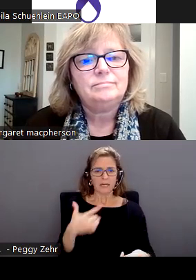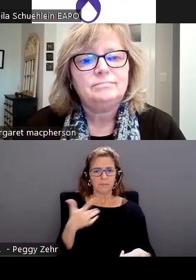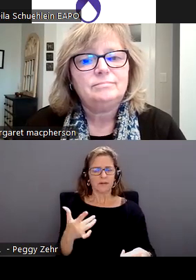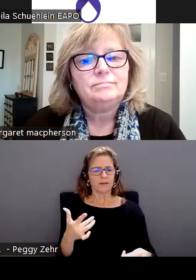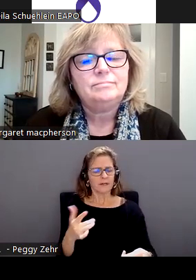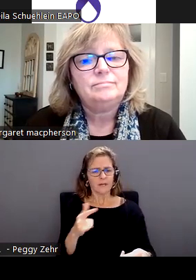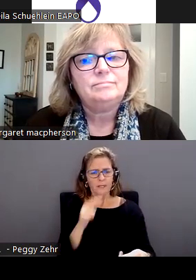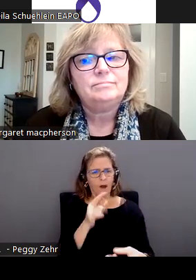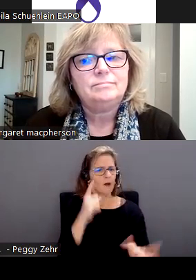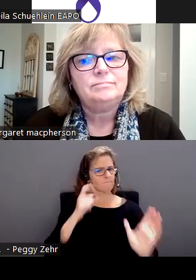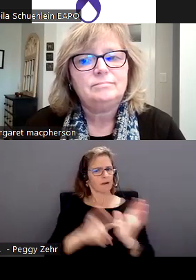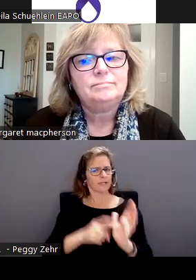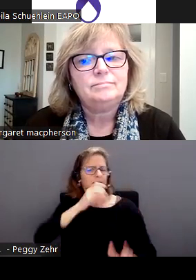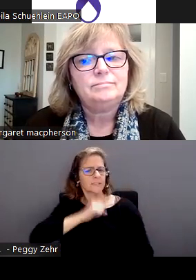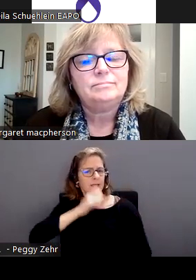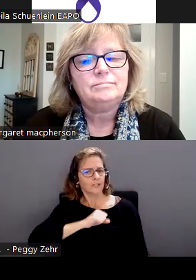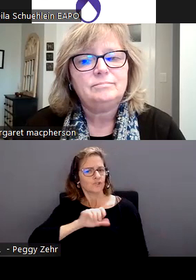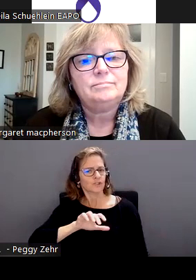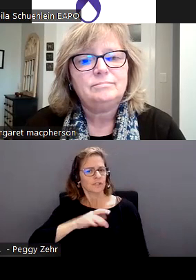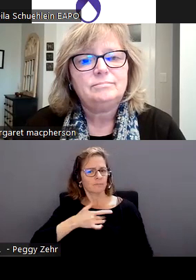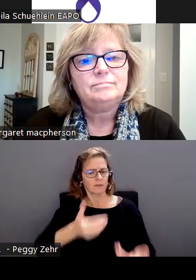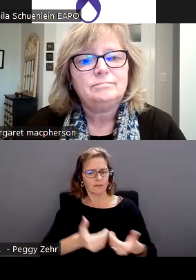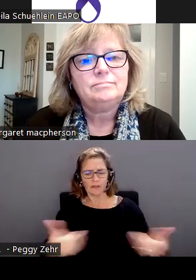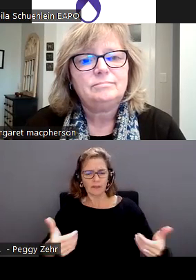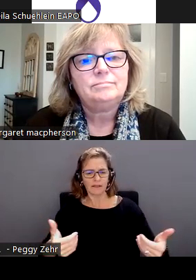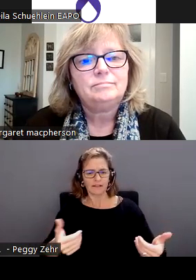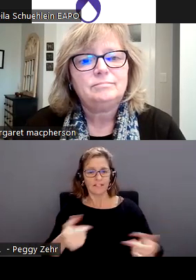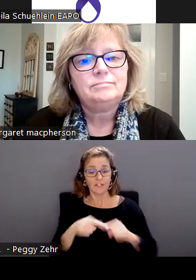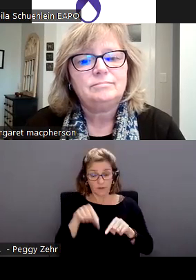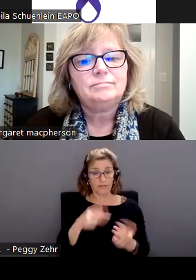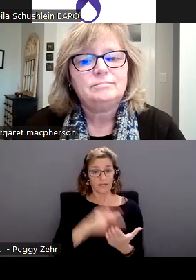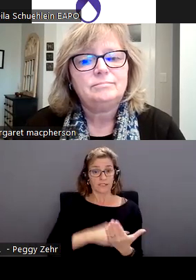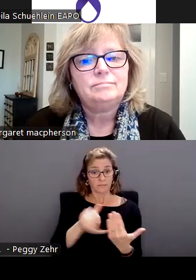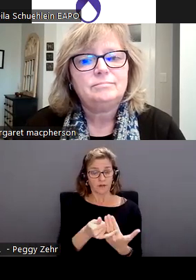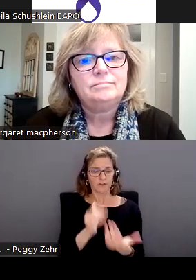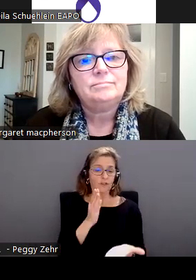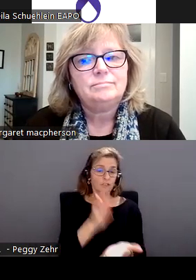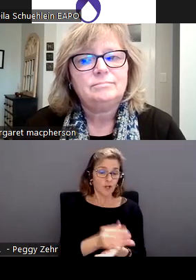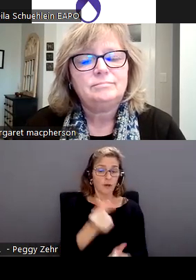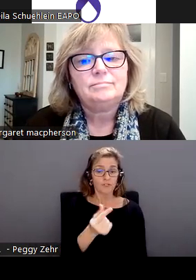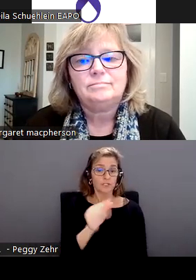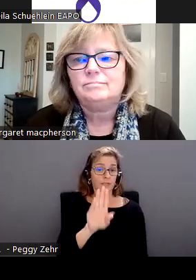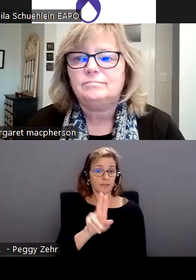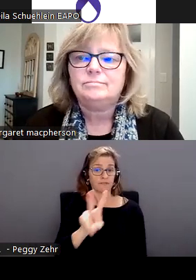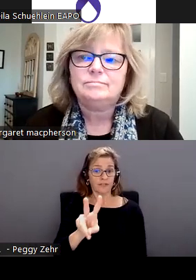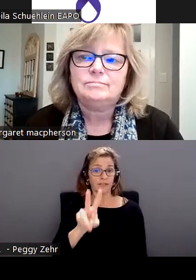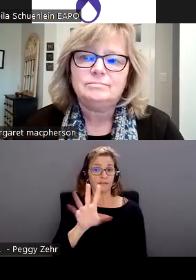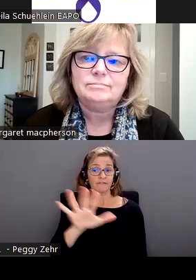unfortunately. And that's kind of where the idea or the root of the project, the Stop GBV 55 project, came